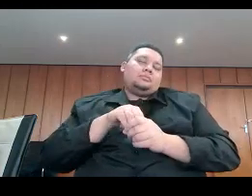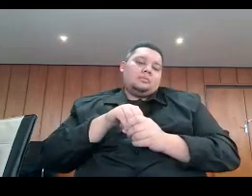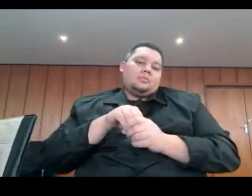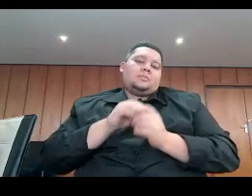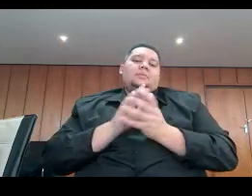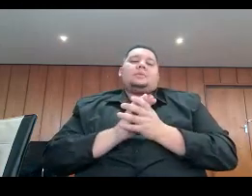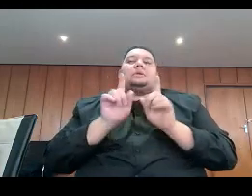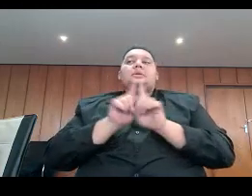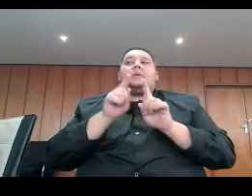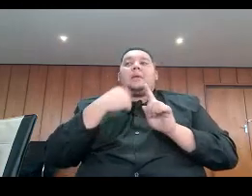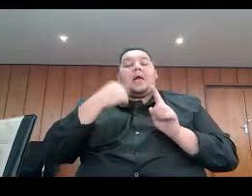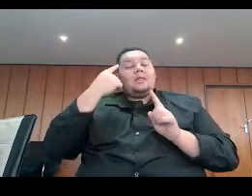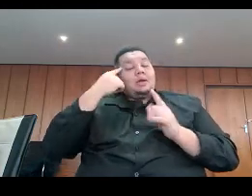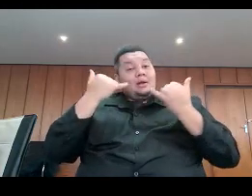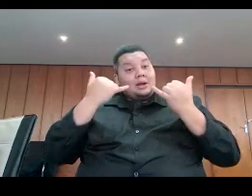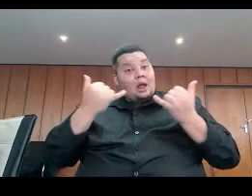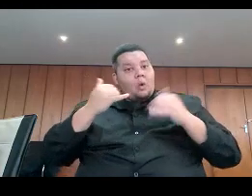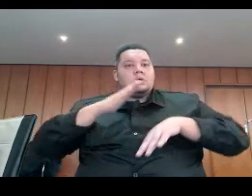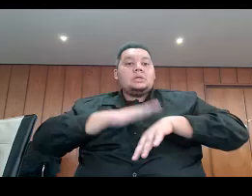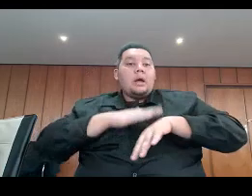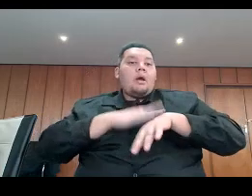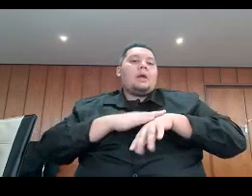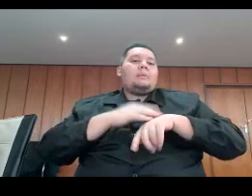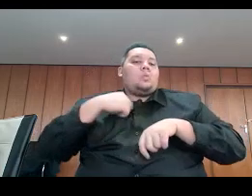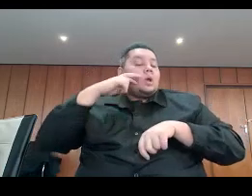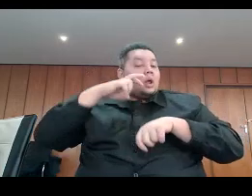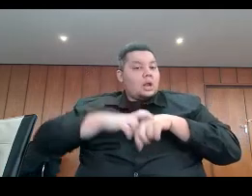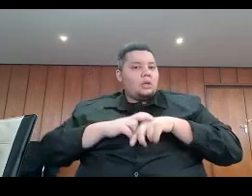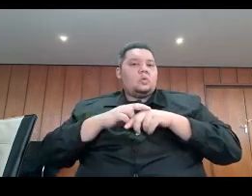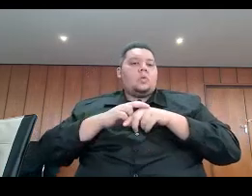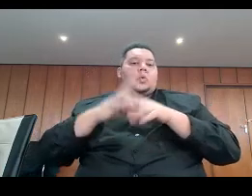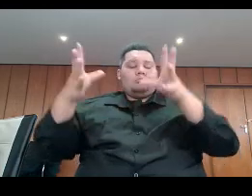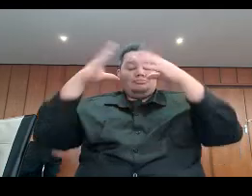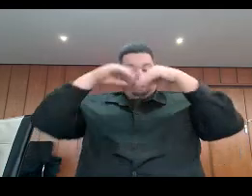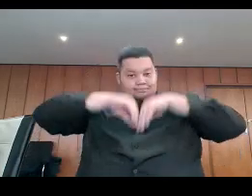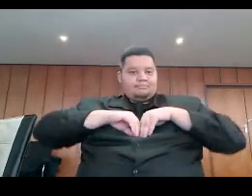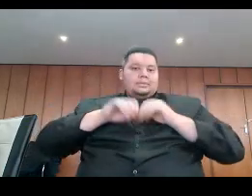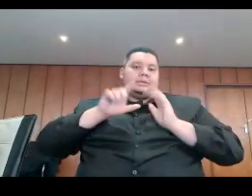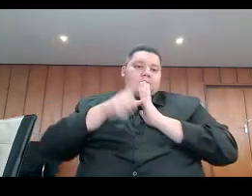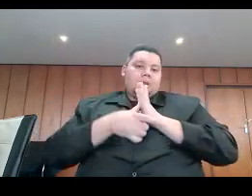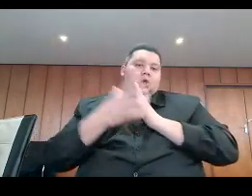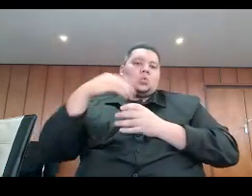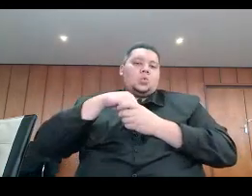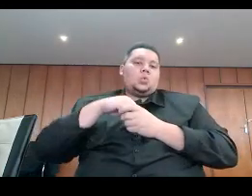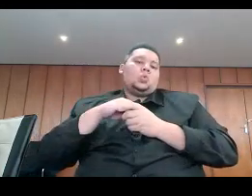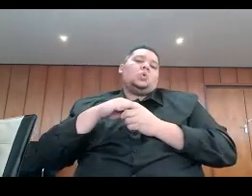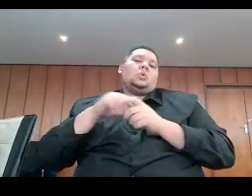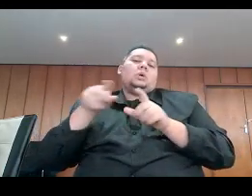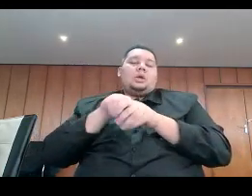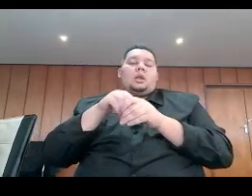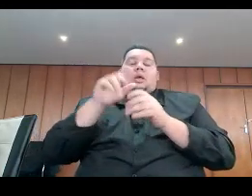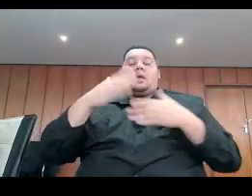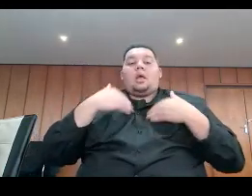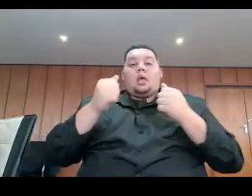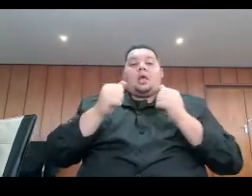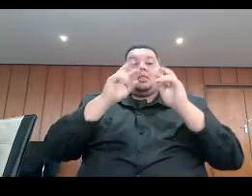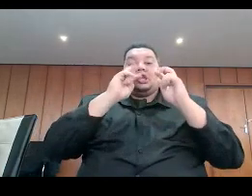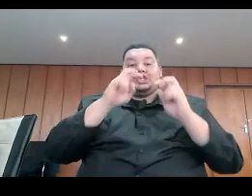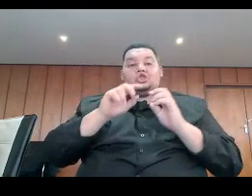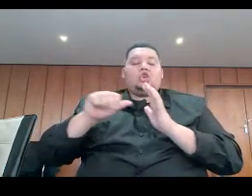in. And I think now the time has come to embed disability inclusion research in health research